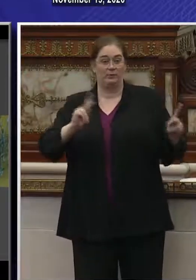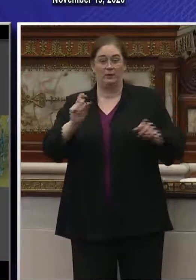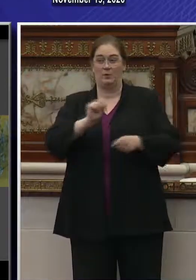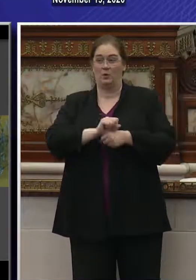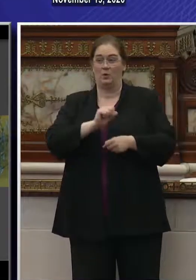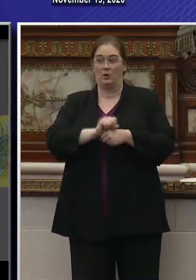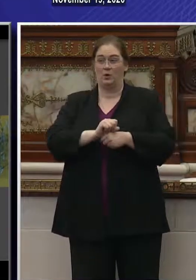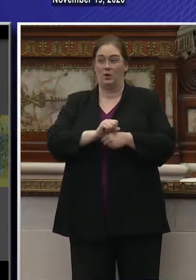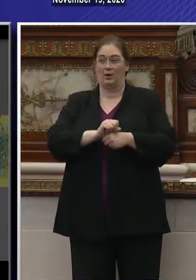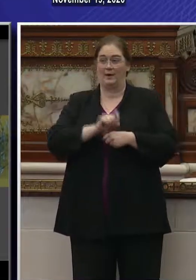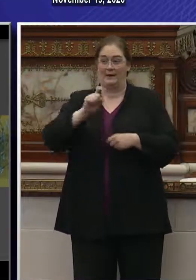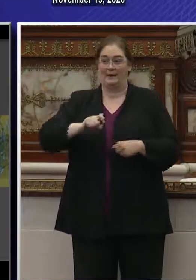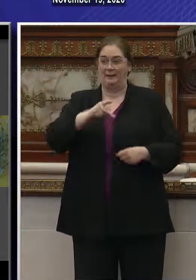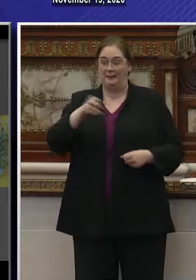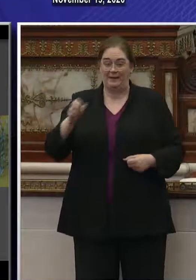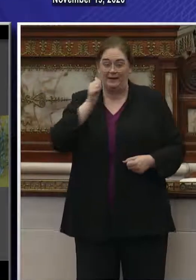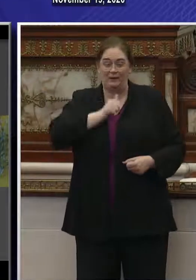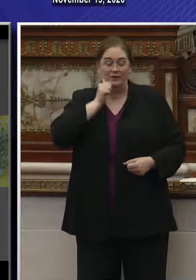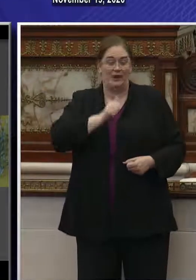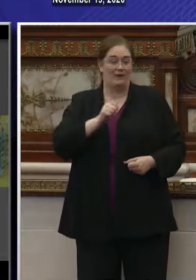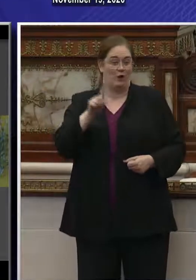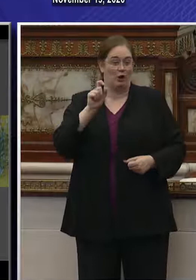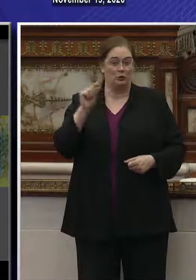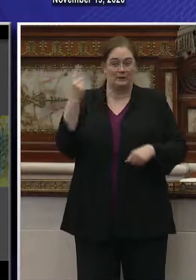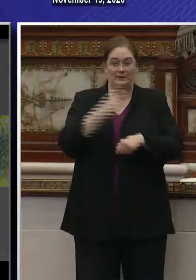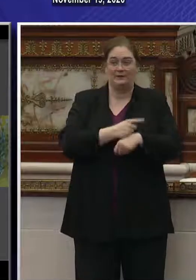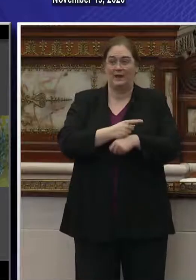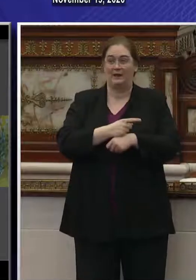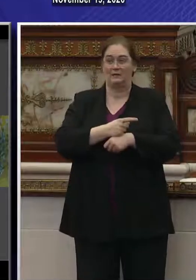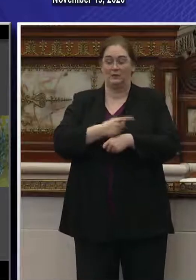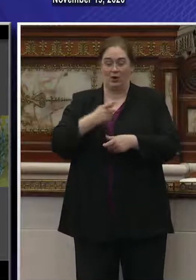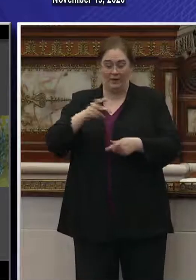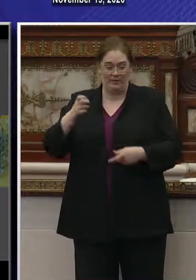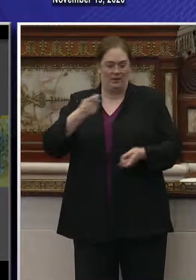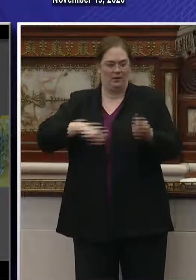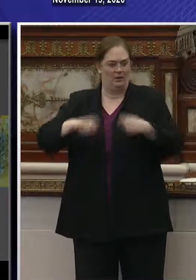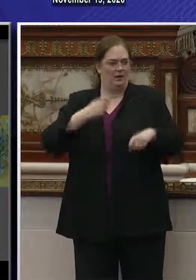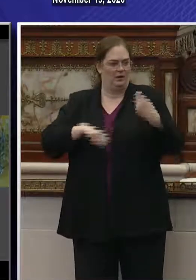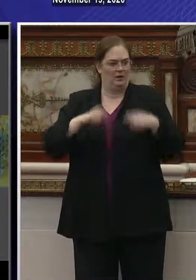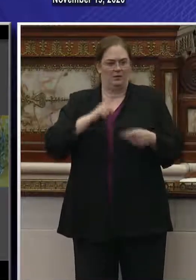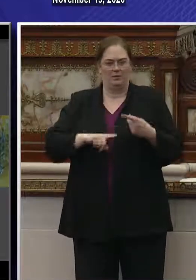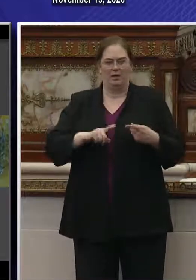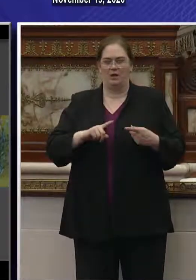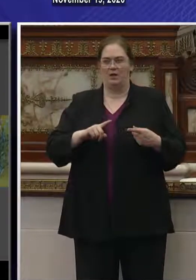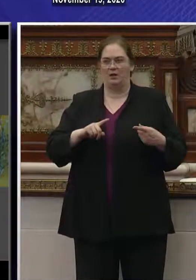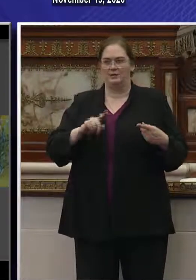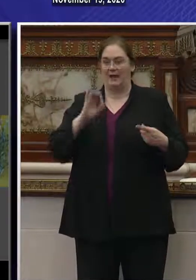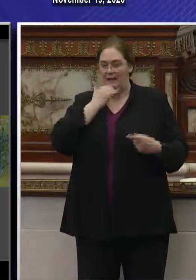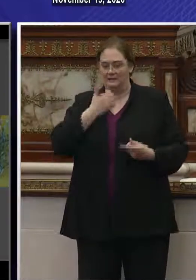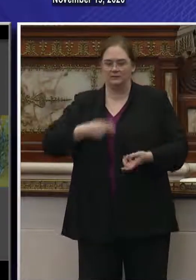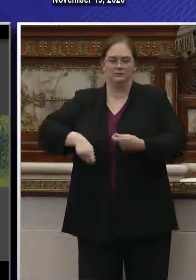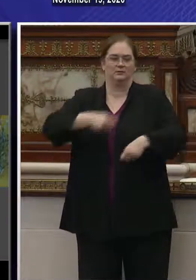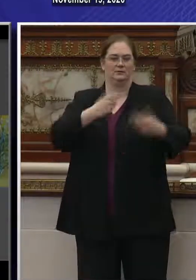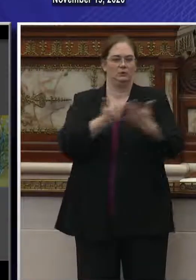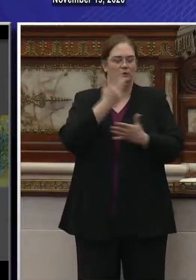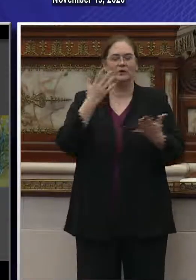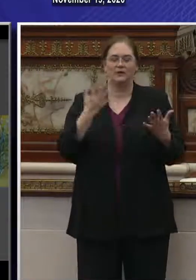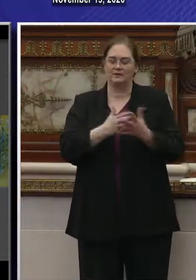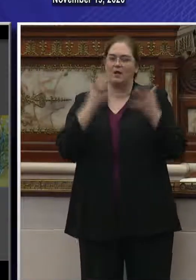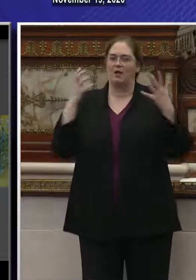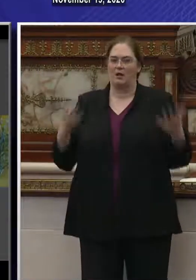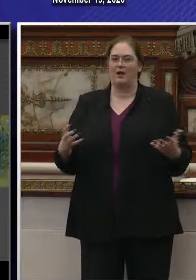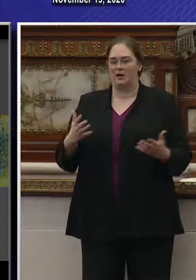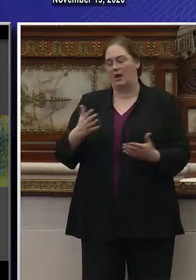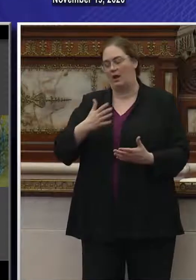full PPE every day for 120 days. You're turning over all that PPE plus accidents. It's a lot, and I'm